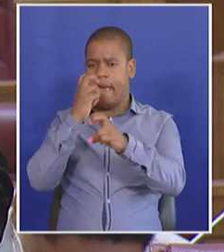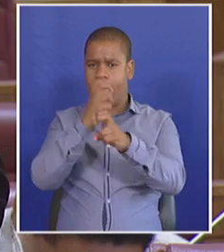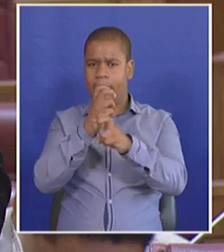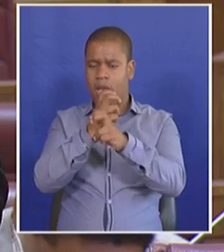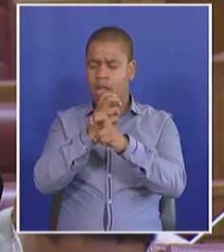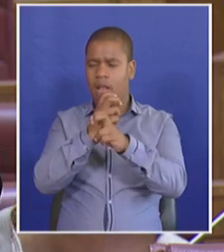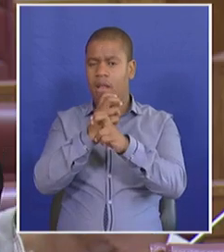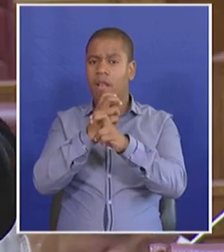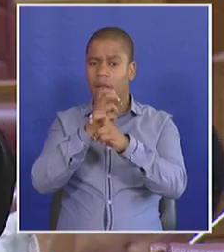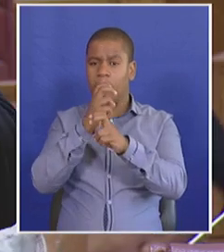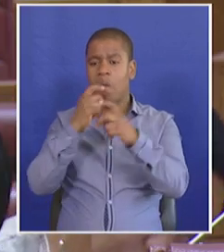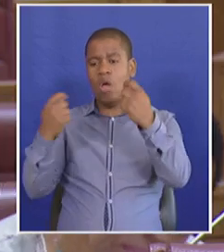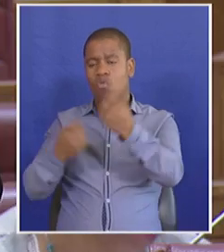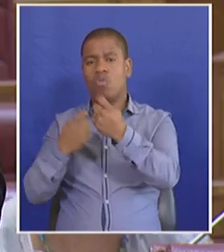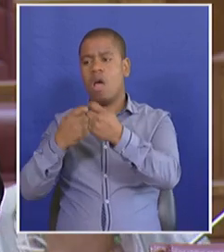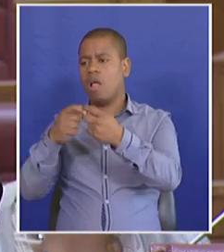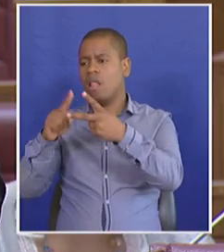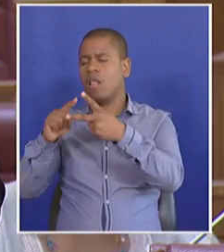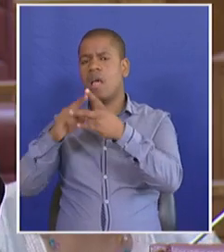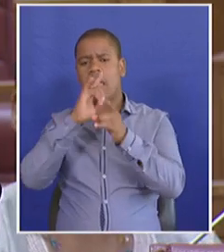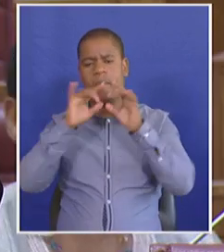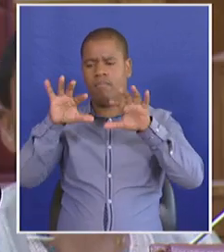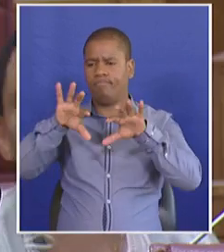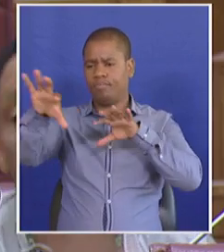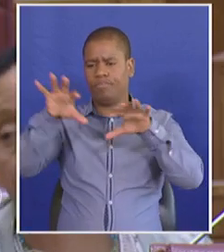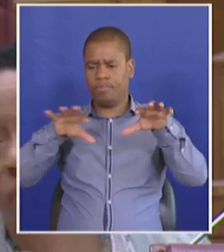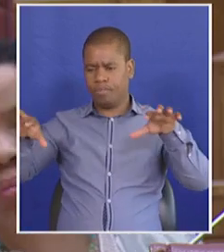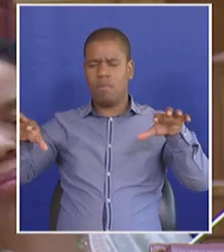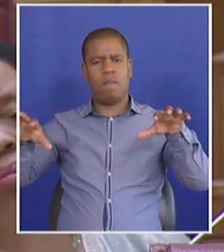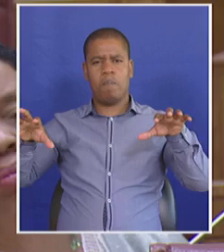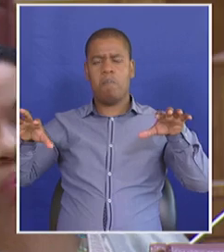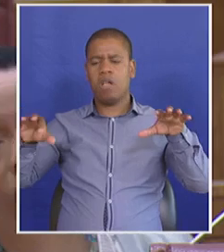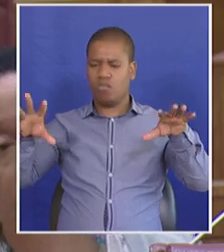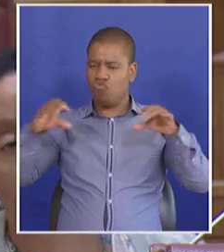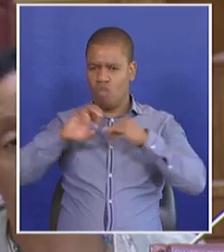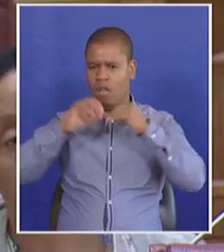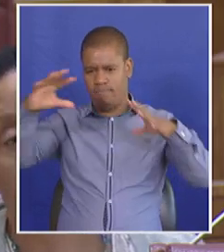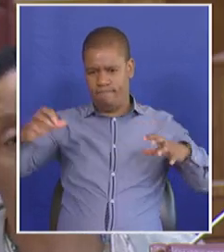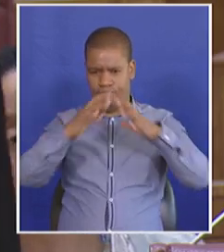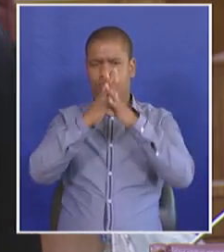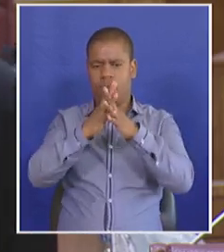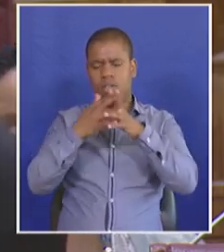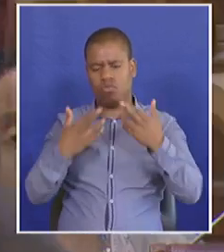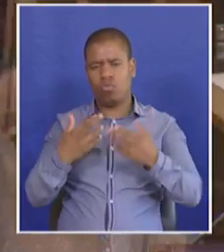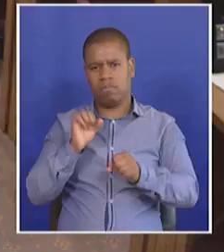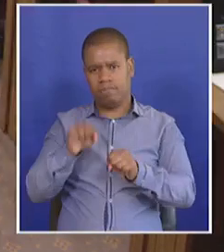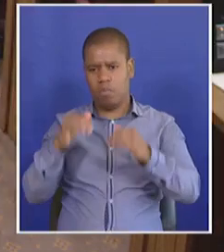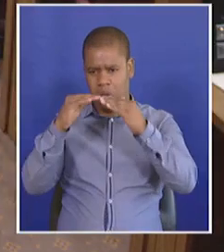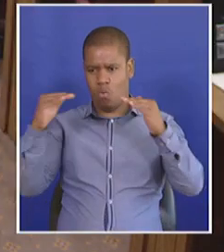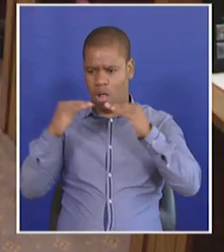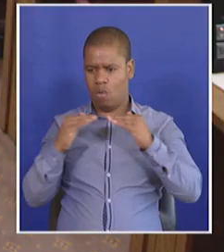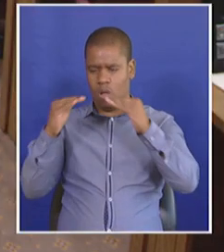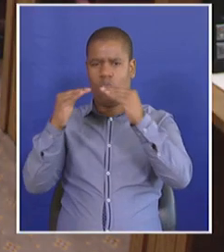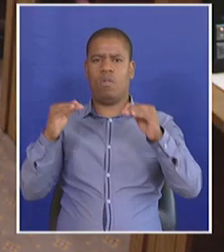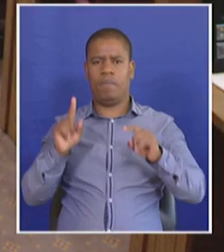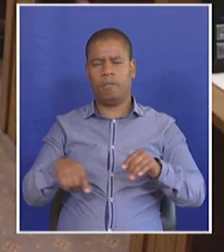imposes itself onto us and the resources before us. Thank you very much, Honourable Chair. Thank